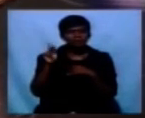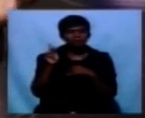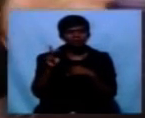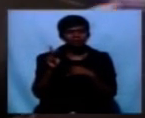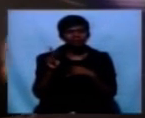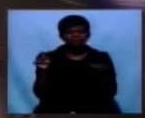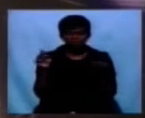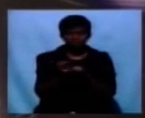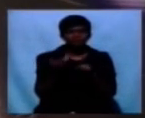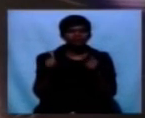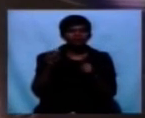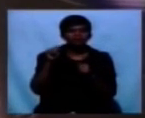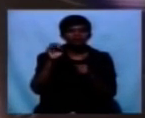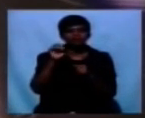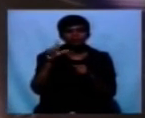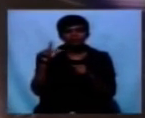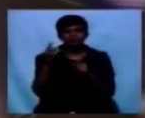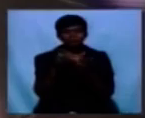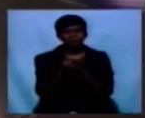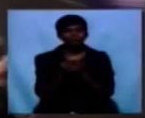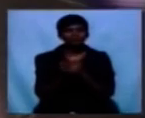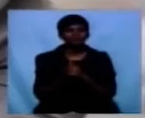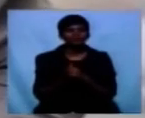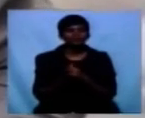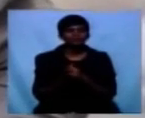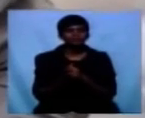And then you get it from the toll fees as 250? No. And look,